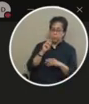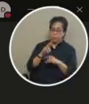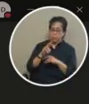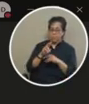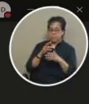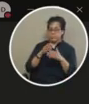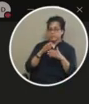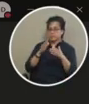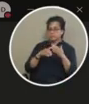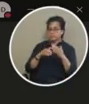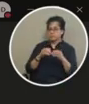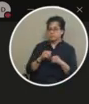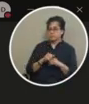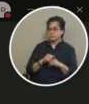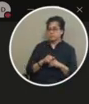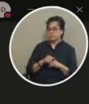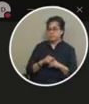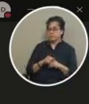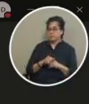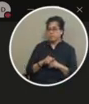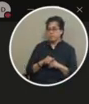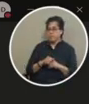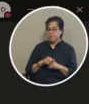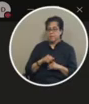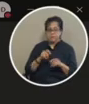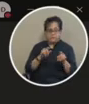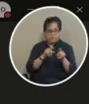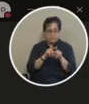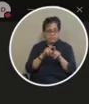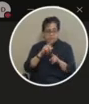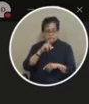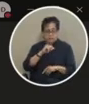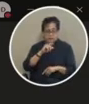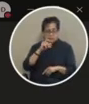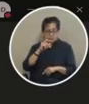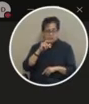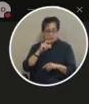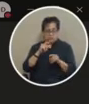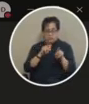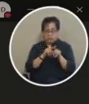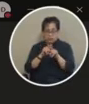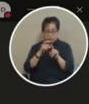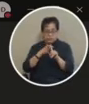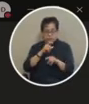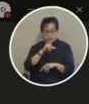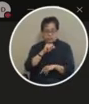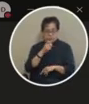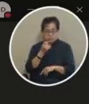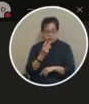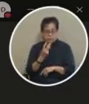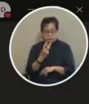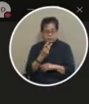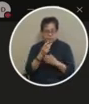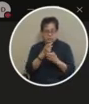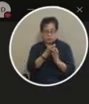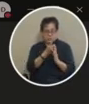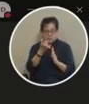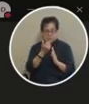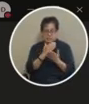completely deleted some of these projects from these plans. Even from the 2012 capital plan? I'm sorry? You're even considering deleting some